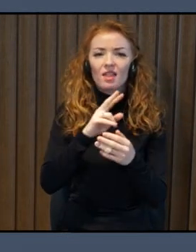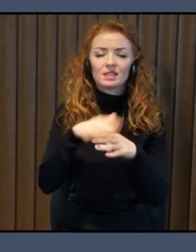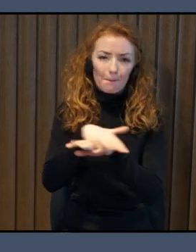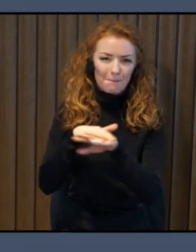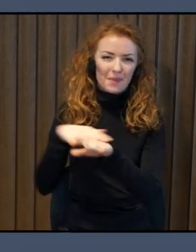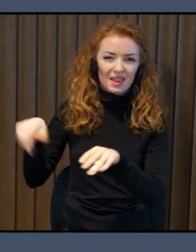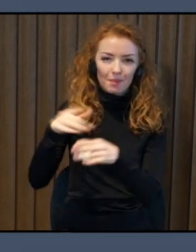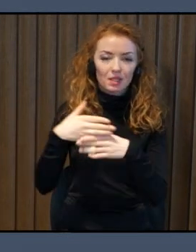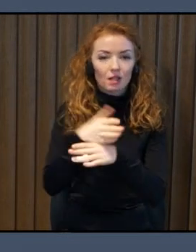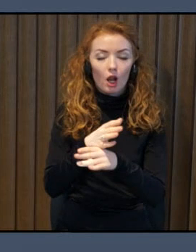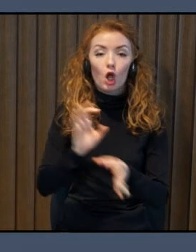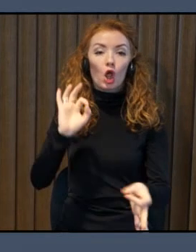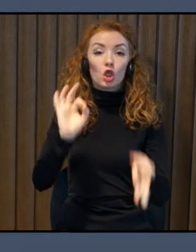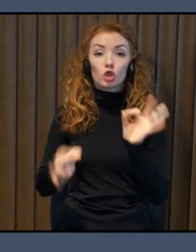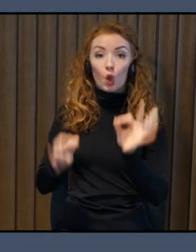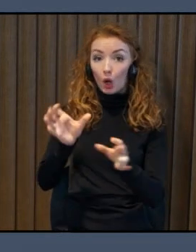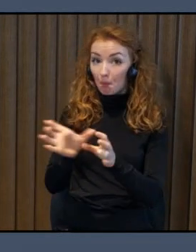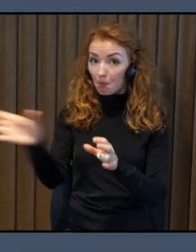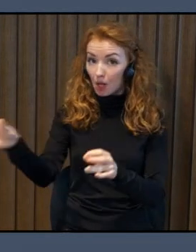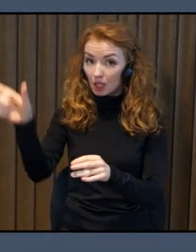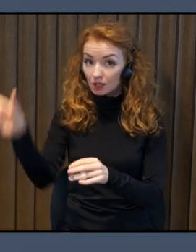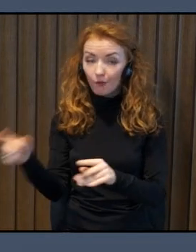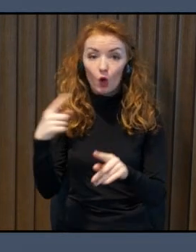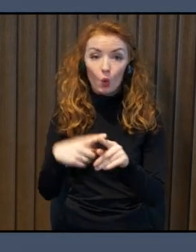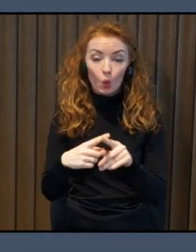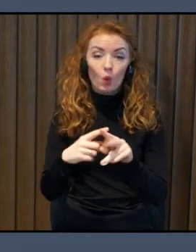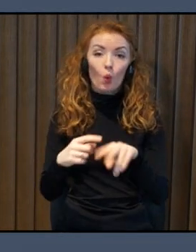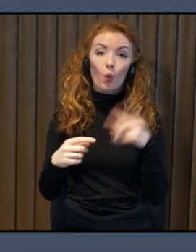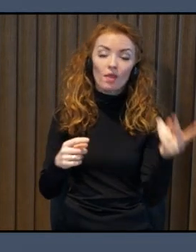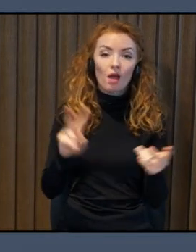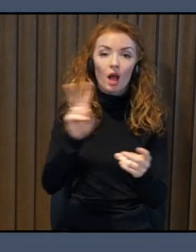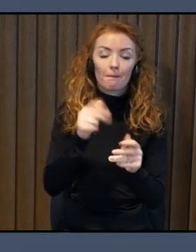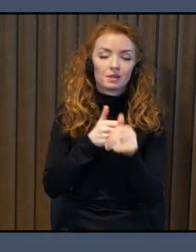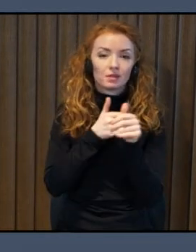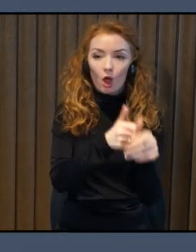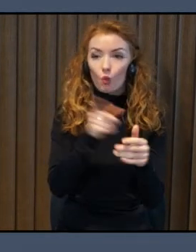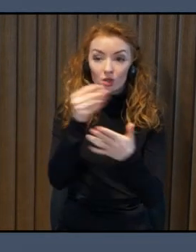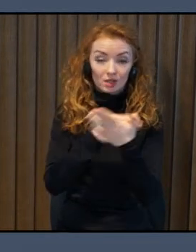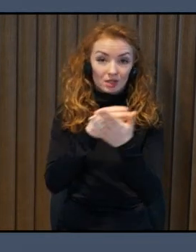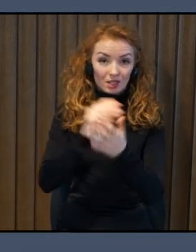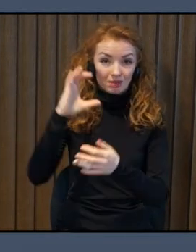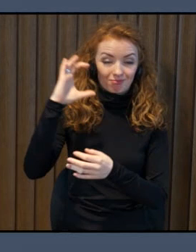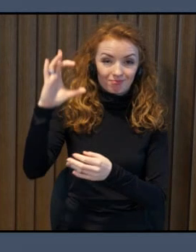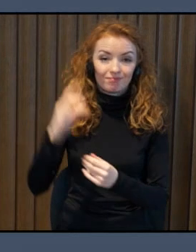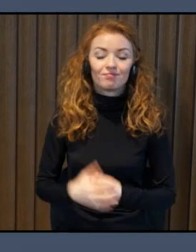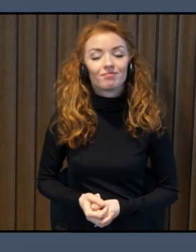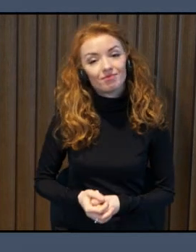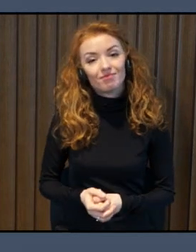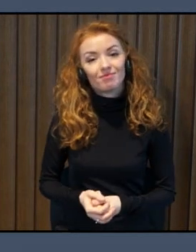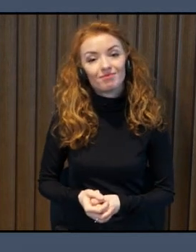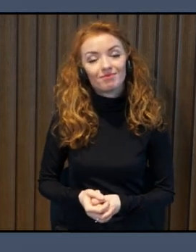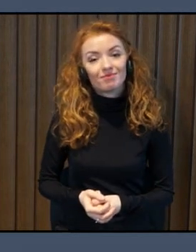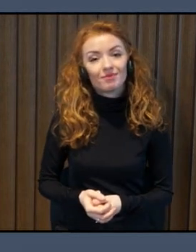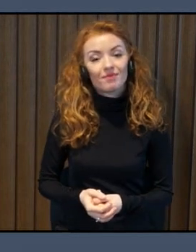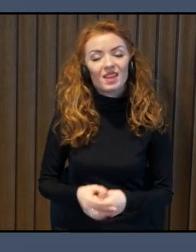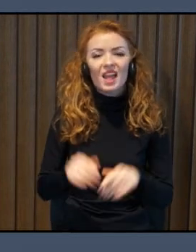in addition to this, there is also division in the public between normal people and those